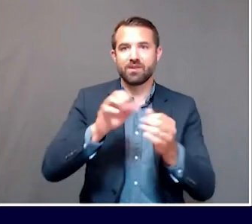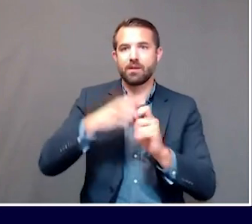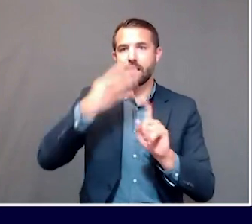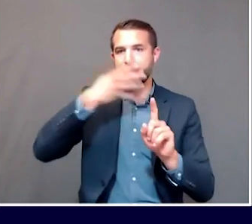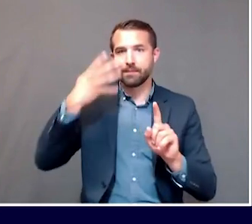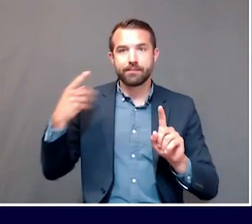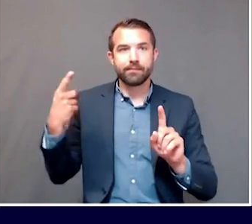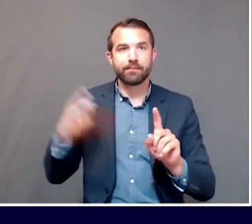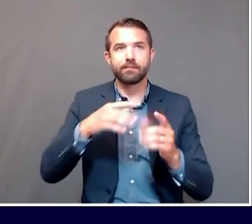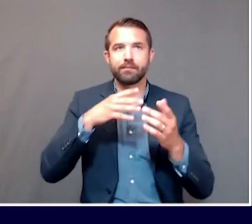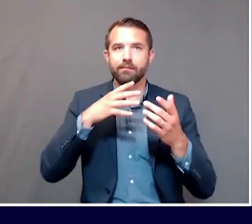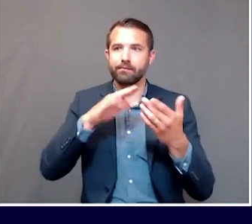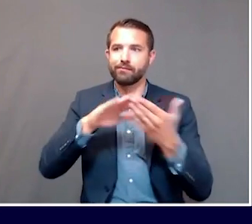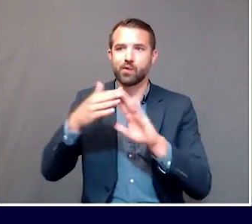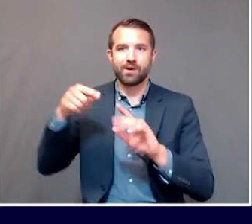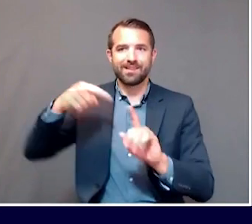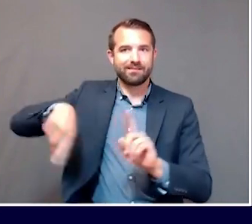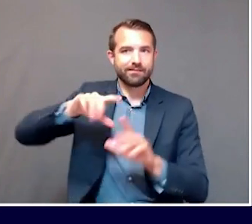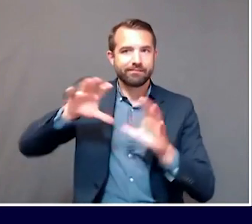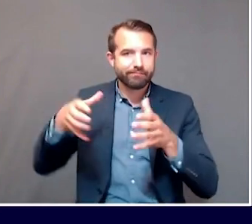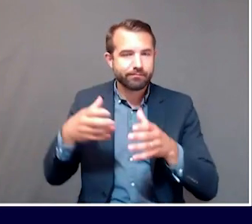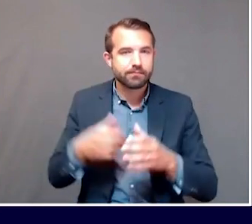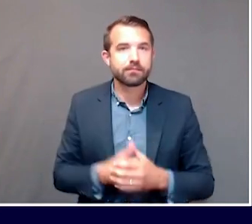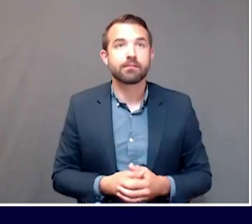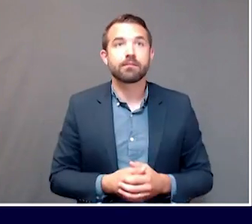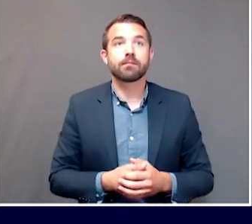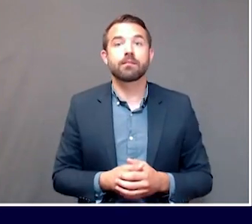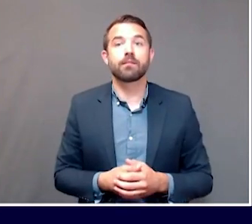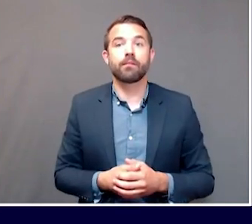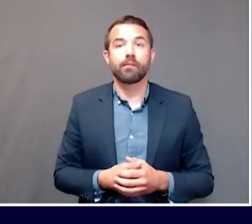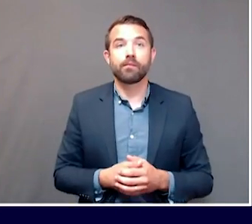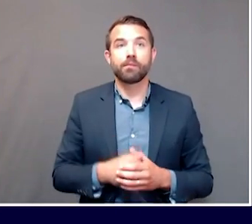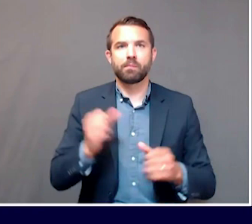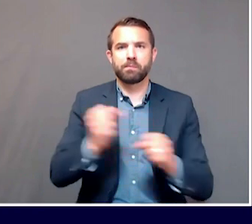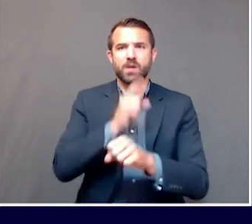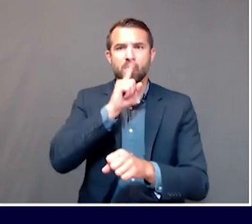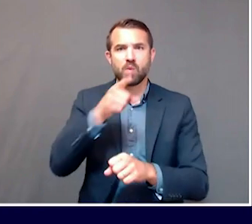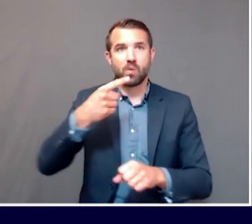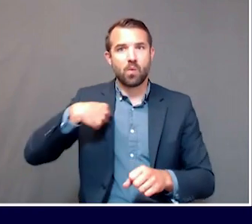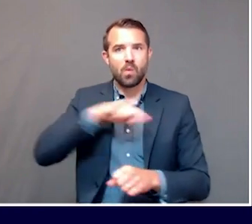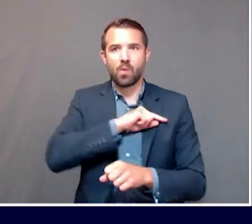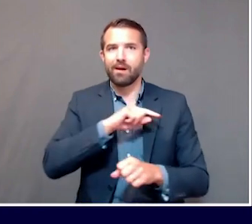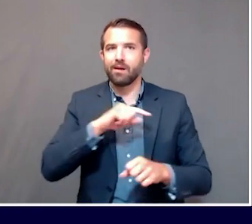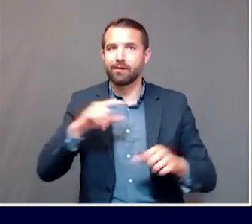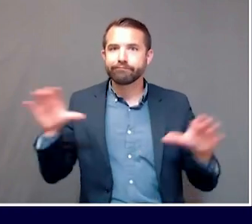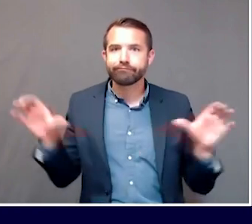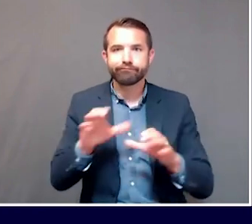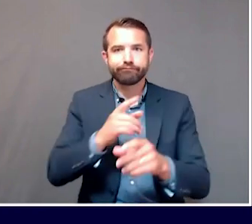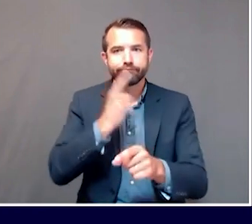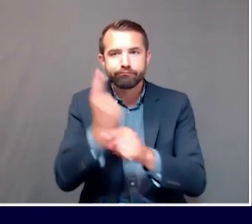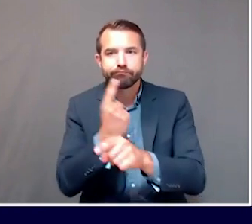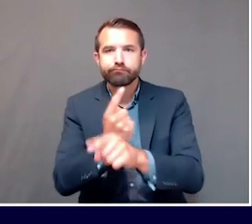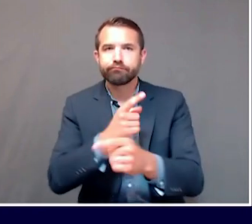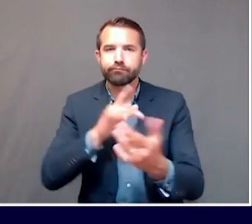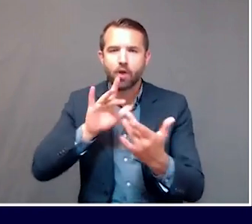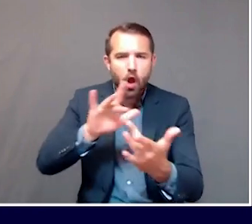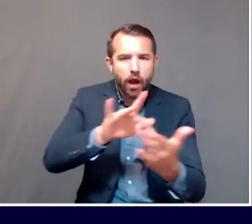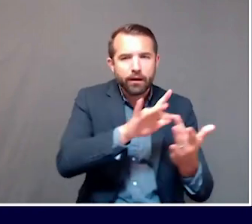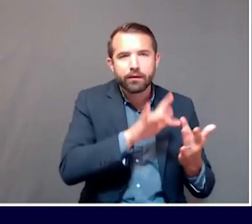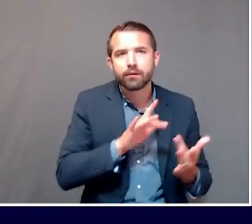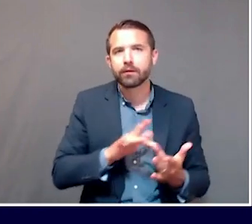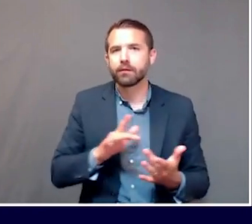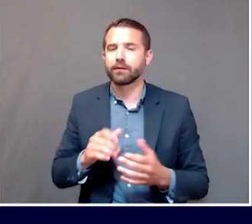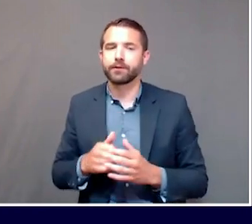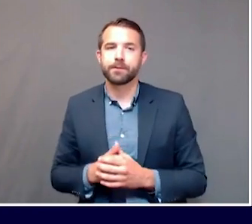and various minority populations to make sure we're doing a proper outreach. As Dr. Shah said a few minutes ago, some of